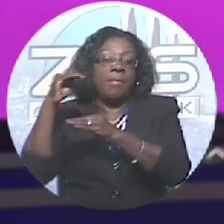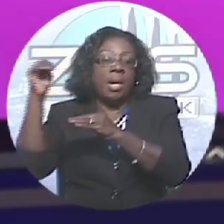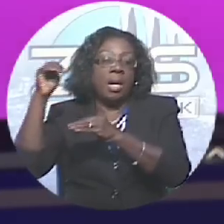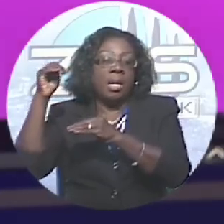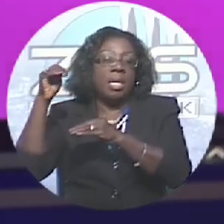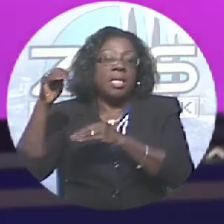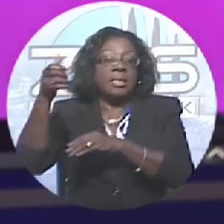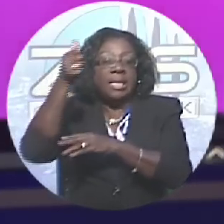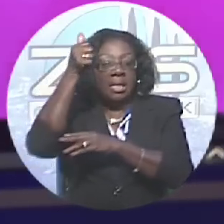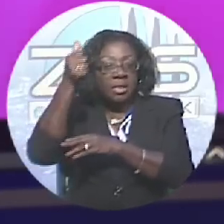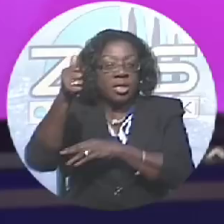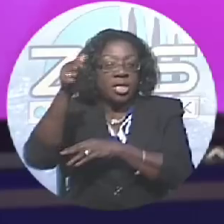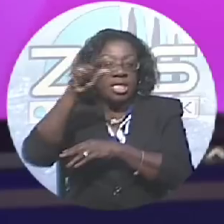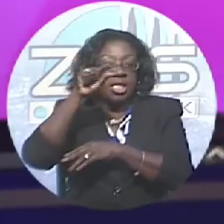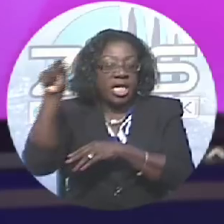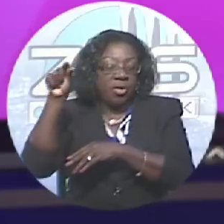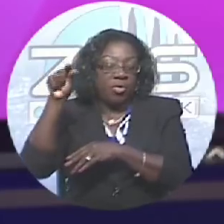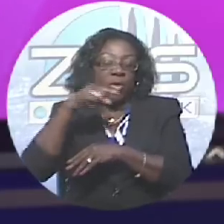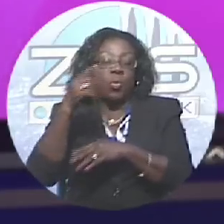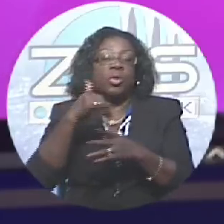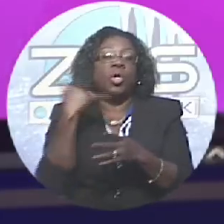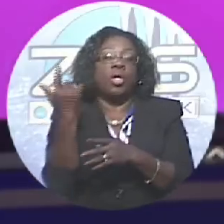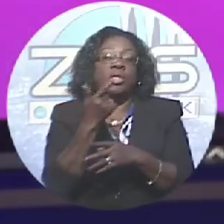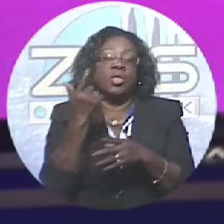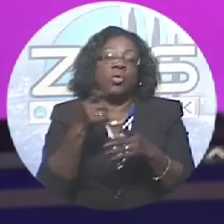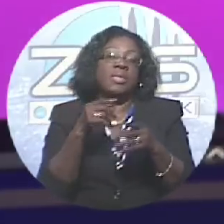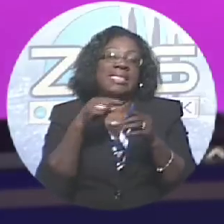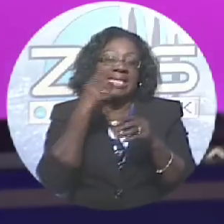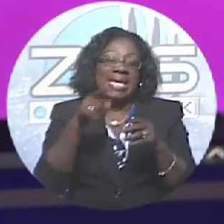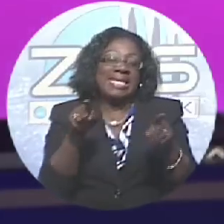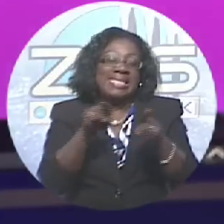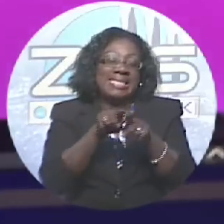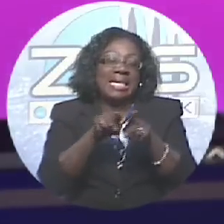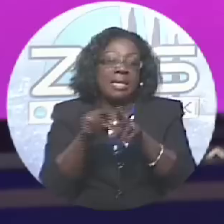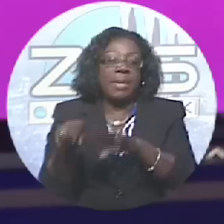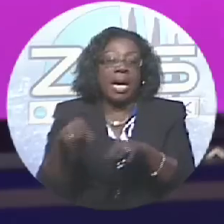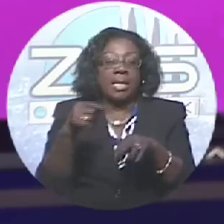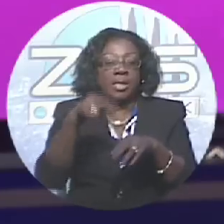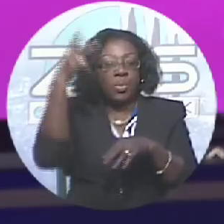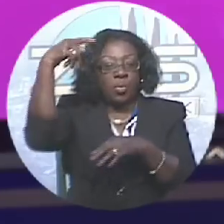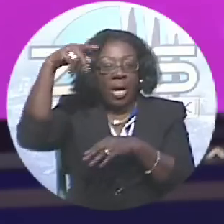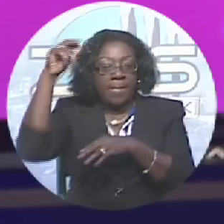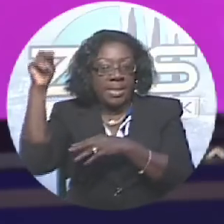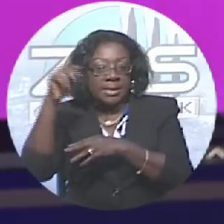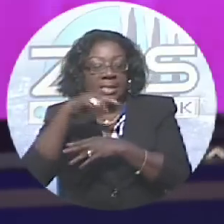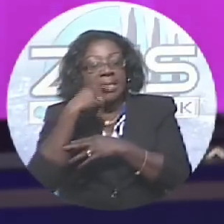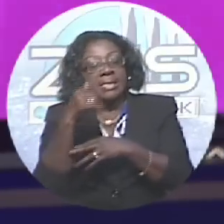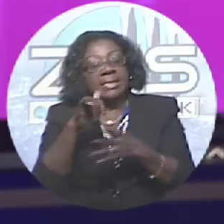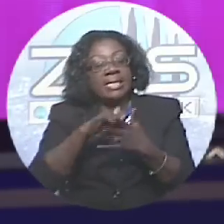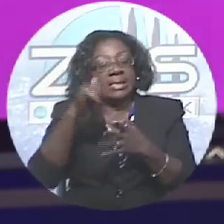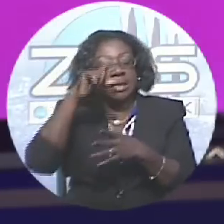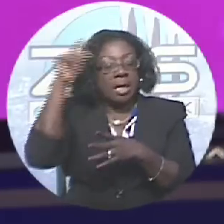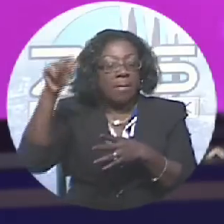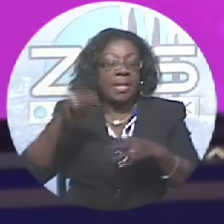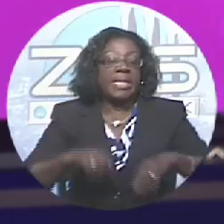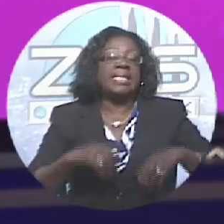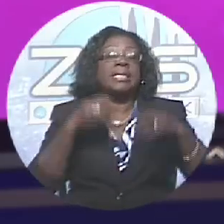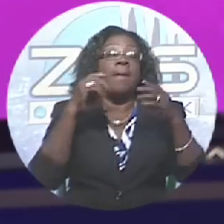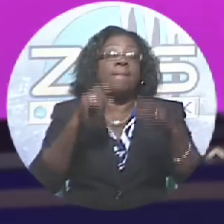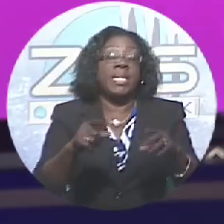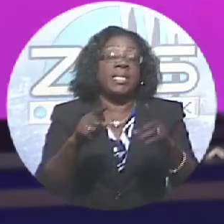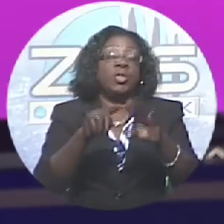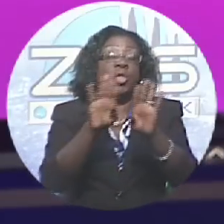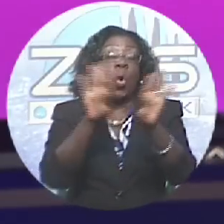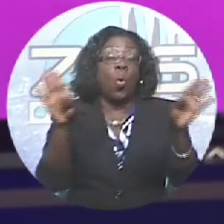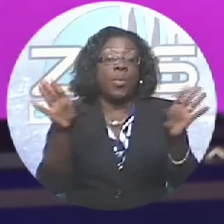General reiterating the words of the Prime Minister that government remains committed to ensuring the opening of the Baha project. She, however,